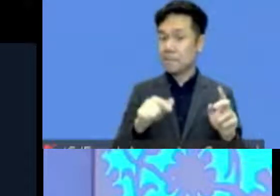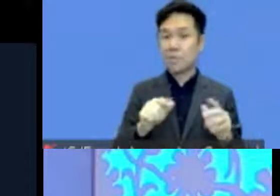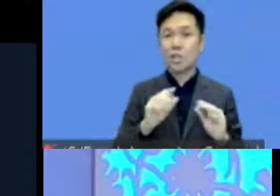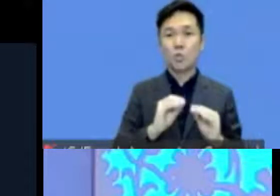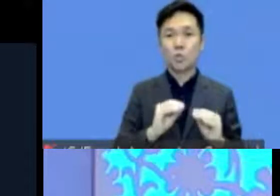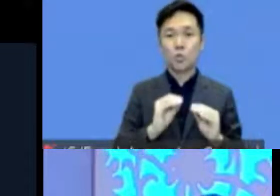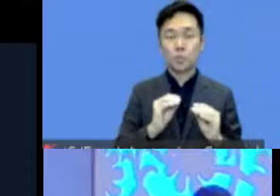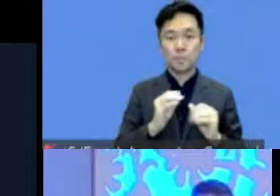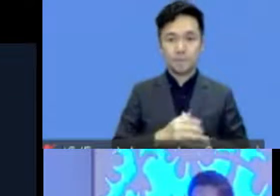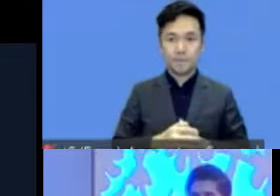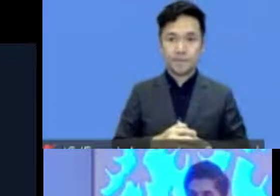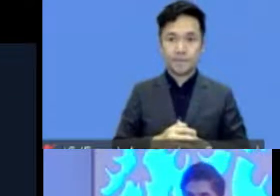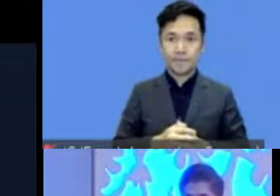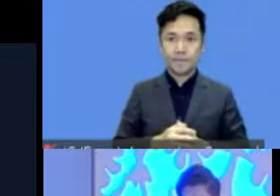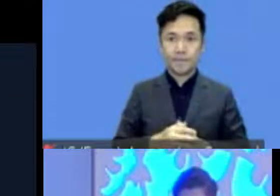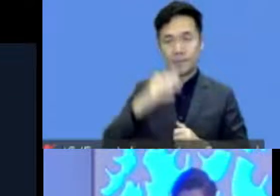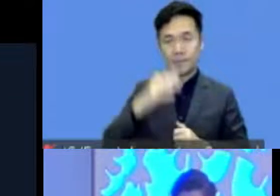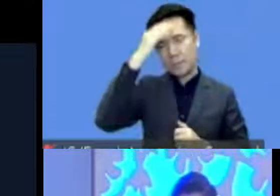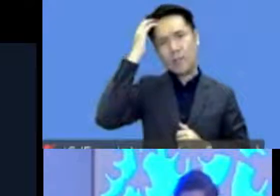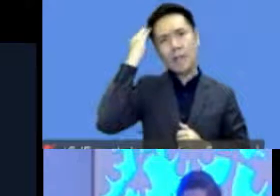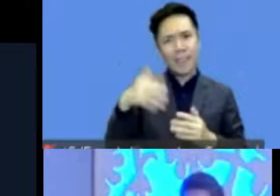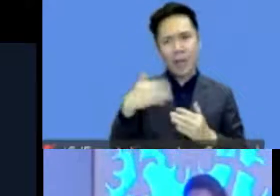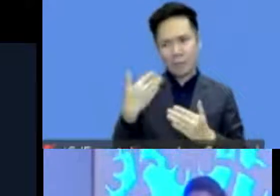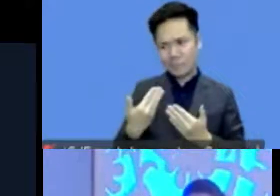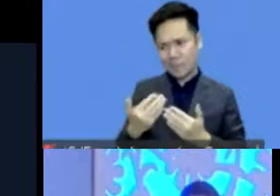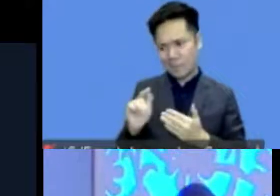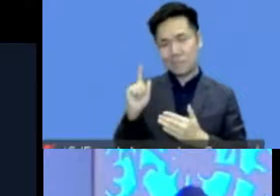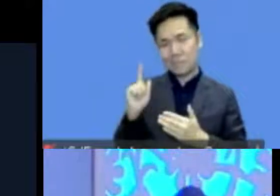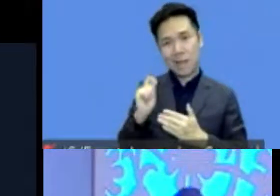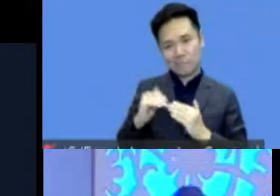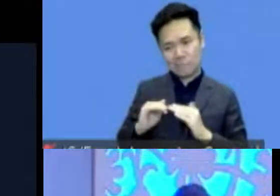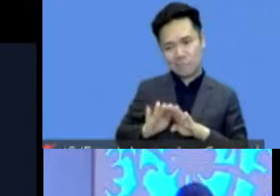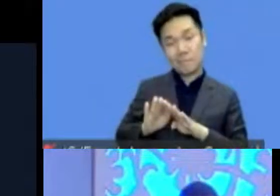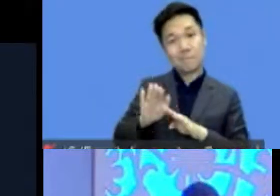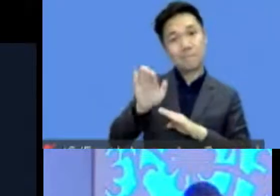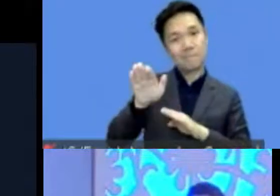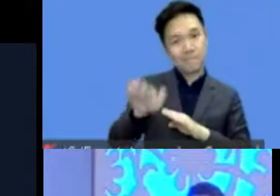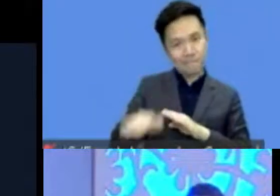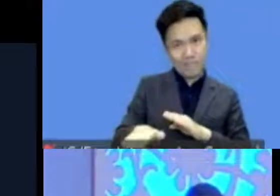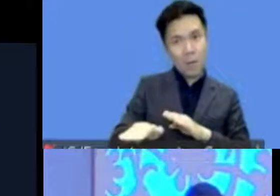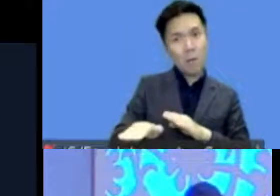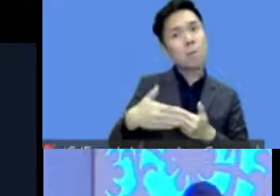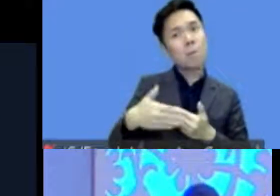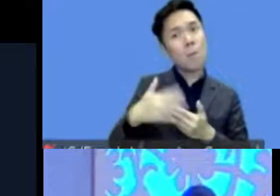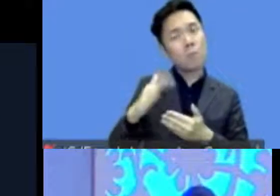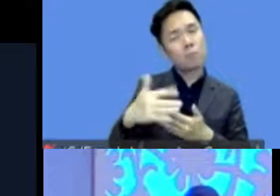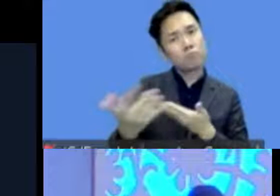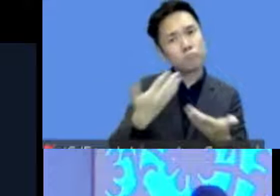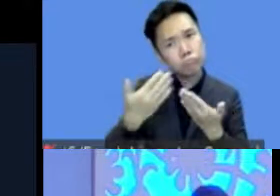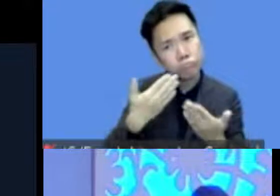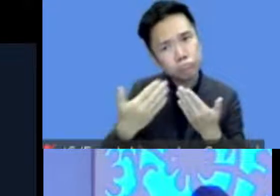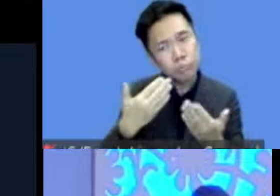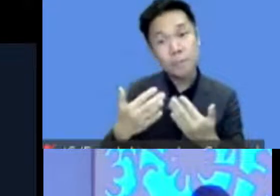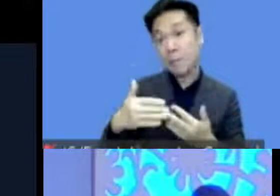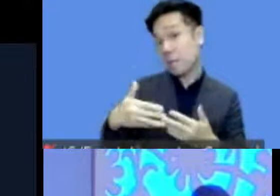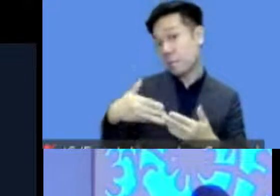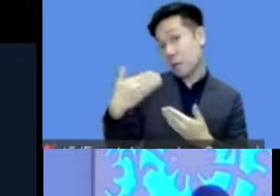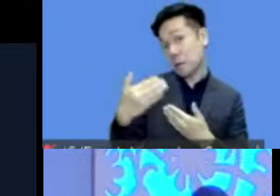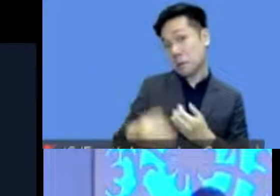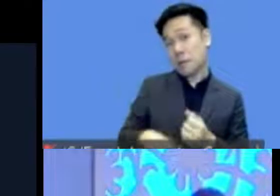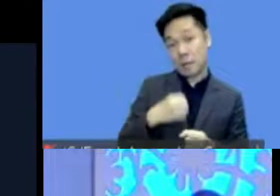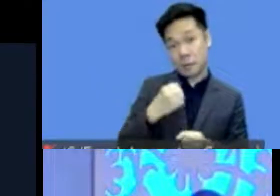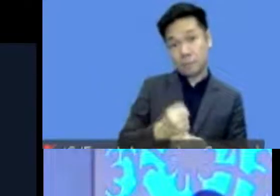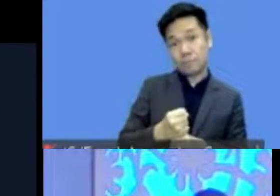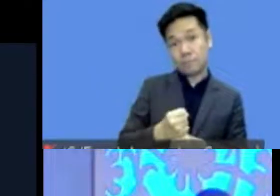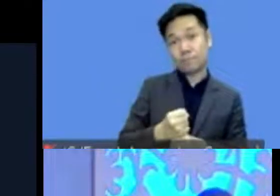Education. And this is just the starting of the discussion. Let's continue this discussion. Let's work on it. And maybe next year, we'll have